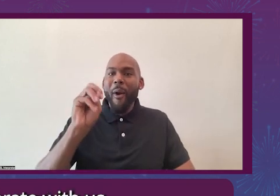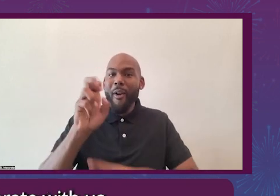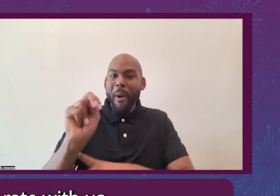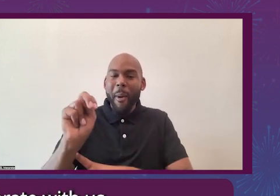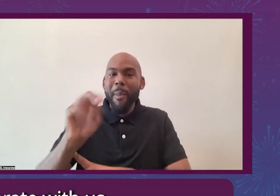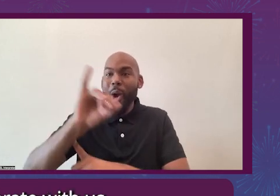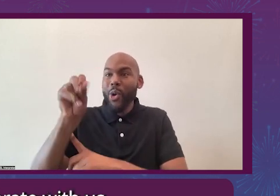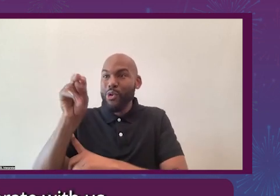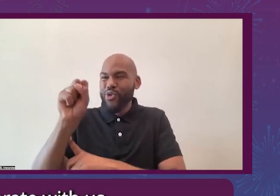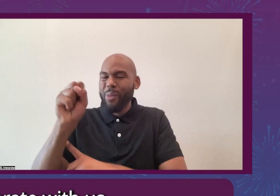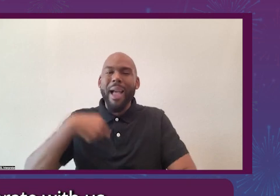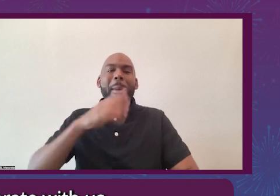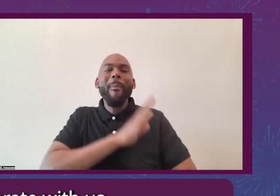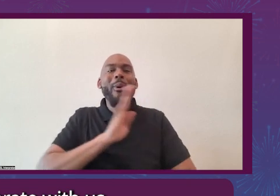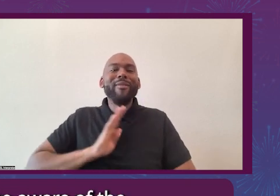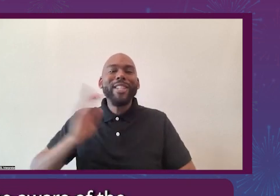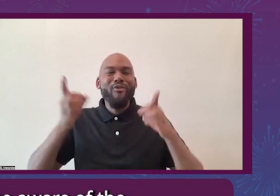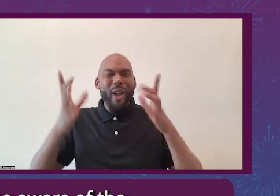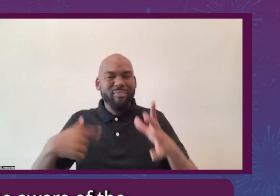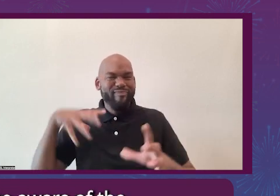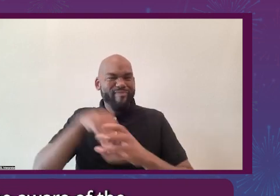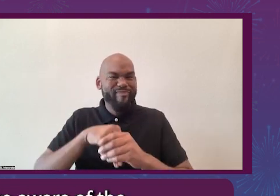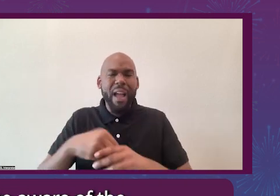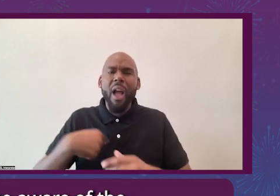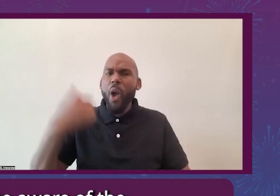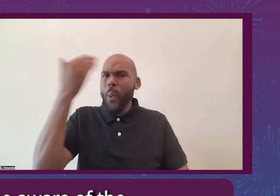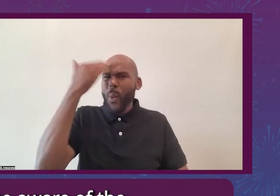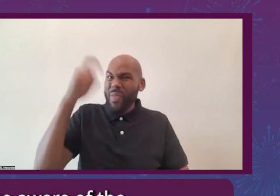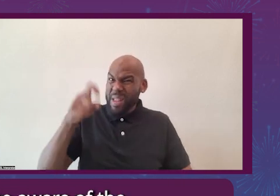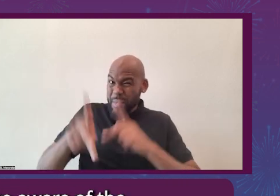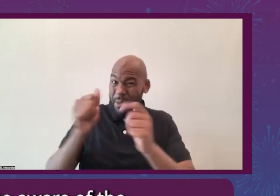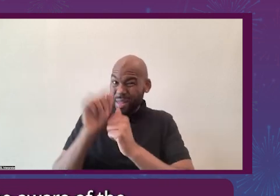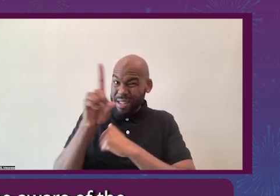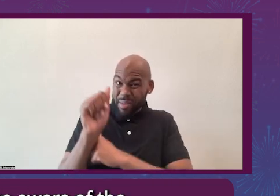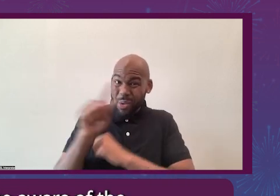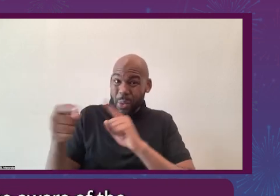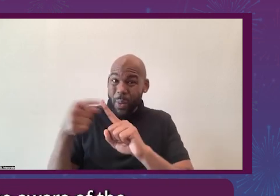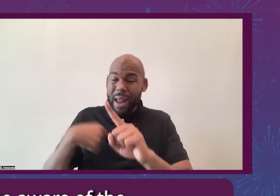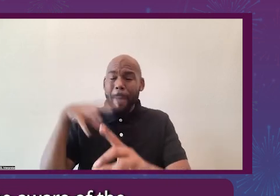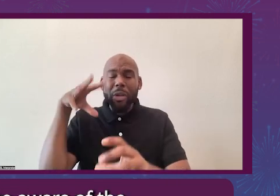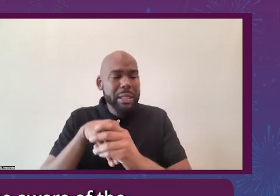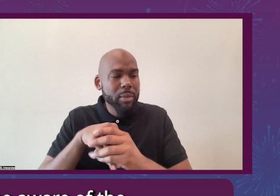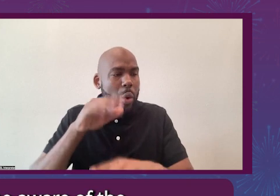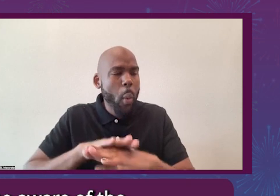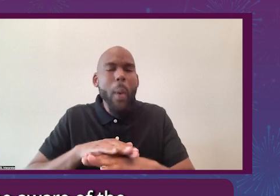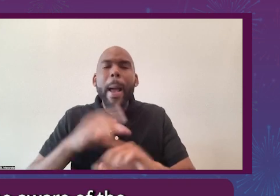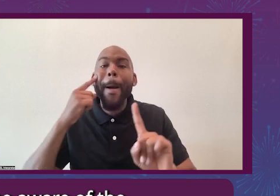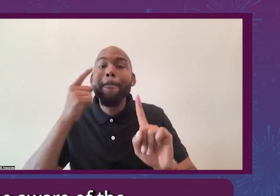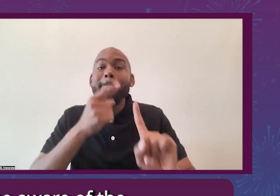Carmen Daniels-Jones, proud member of the WID Board of Directors. I became aware of the need of people with disabilities